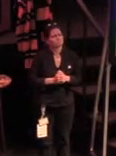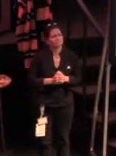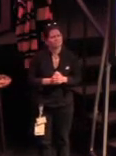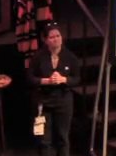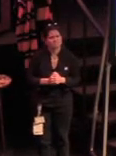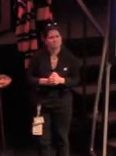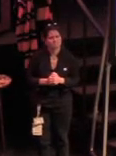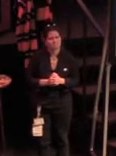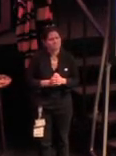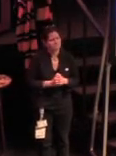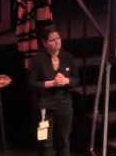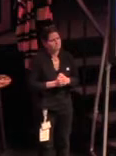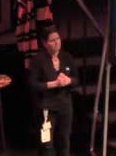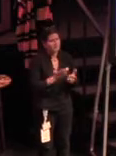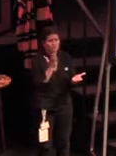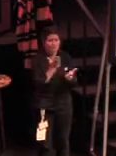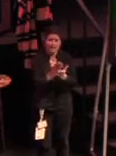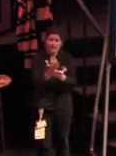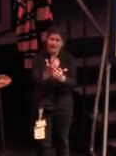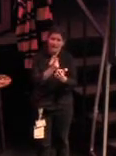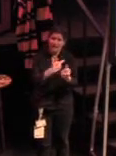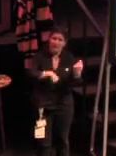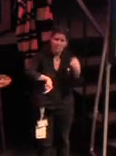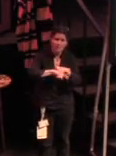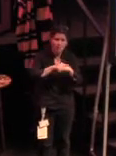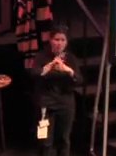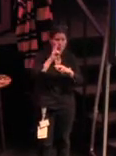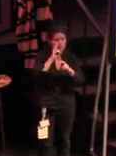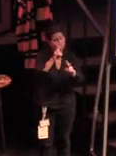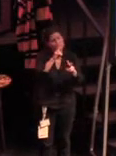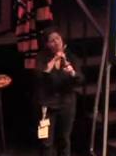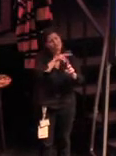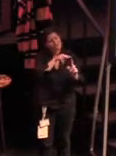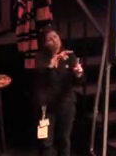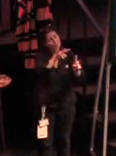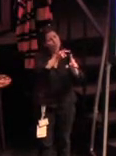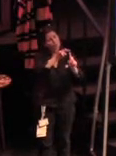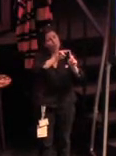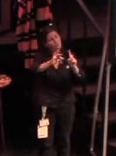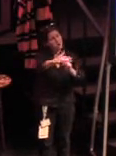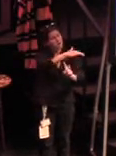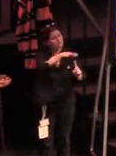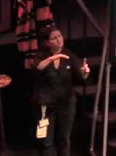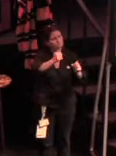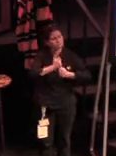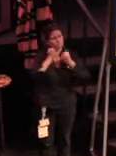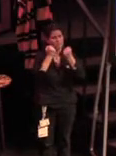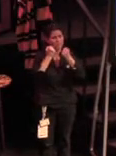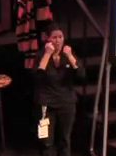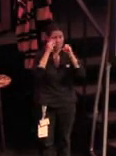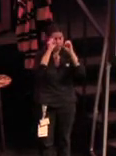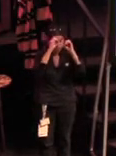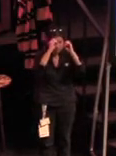the lens that we're seeing the world through is the lens that makes the most sense to us. So if we have